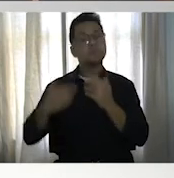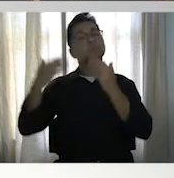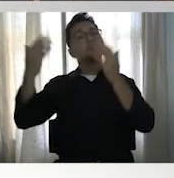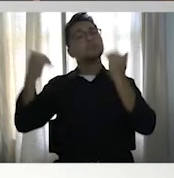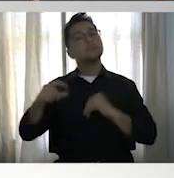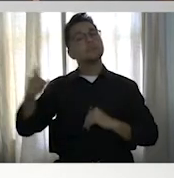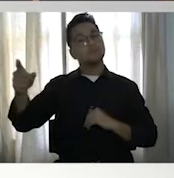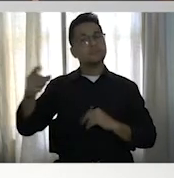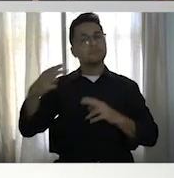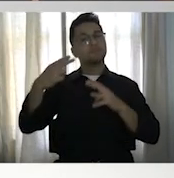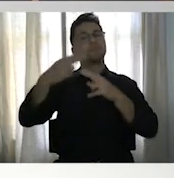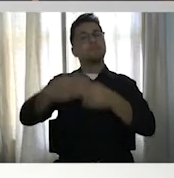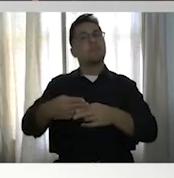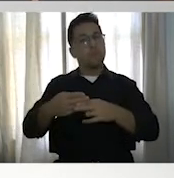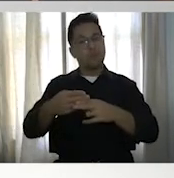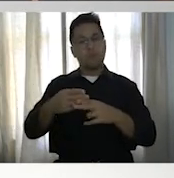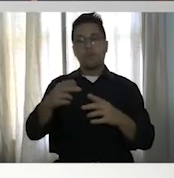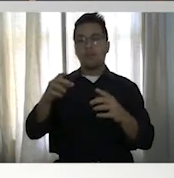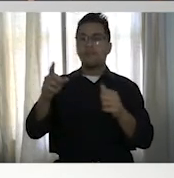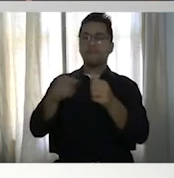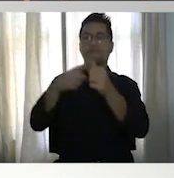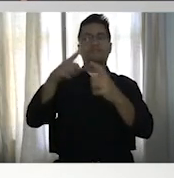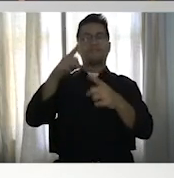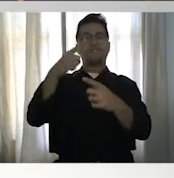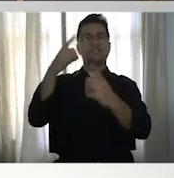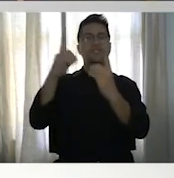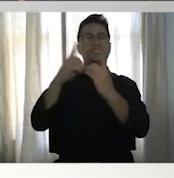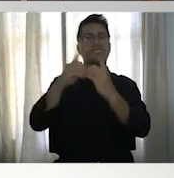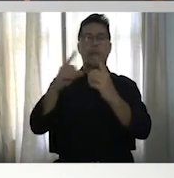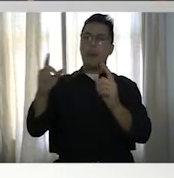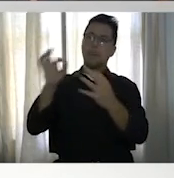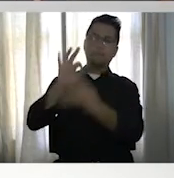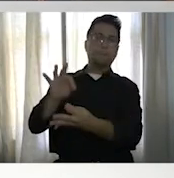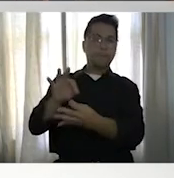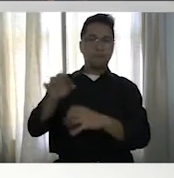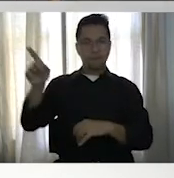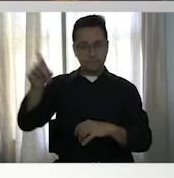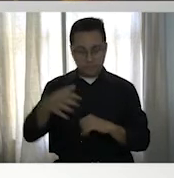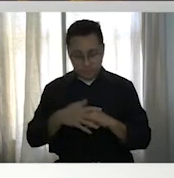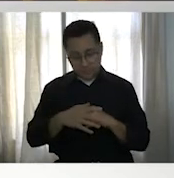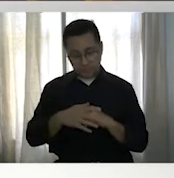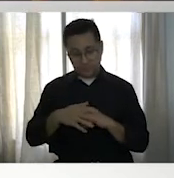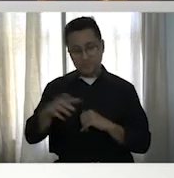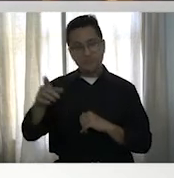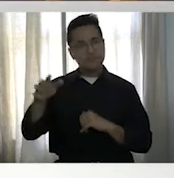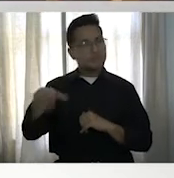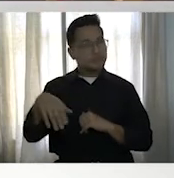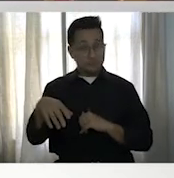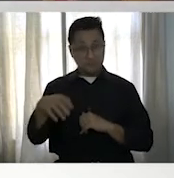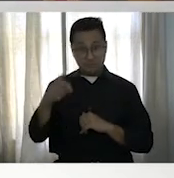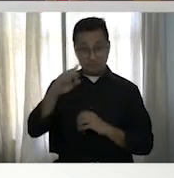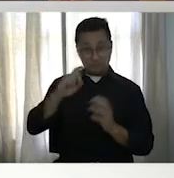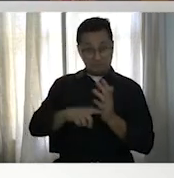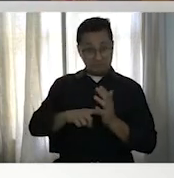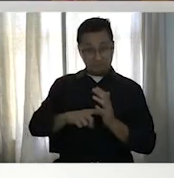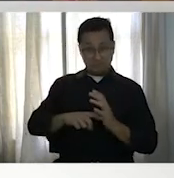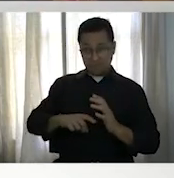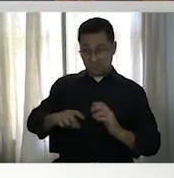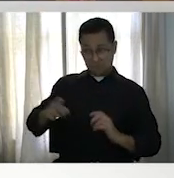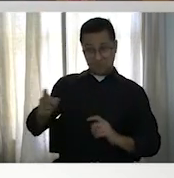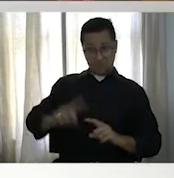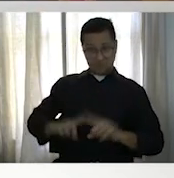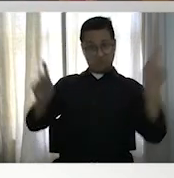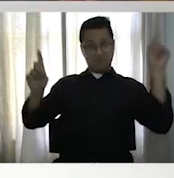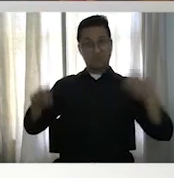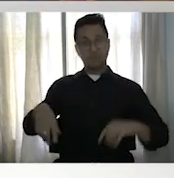call the perfect first date. So again, can you see the difference?